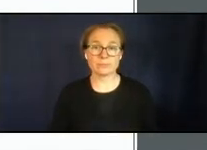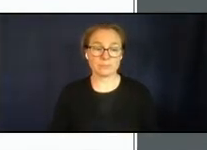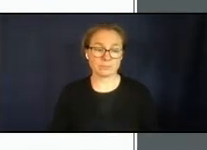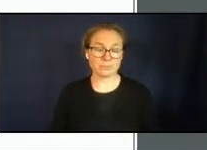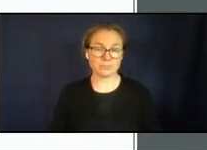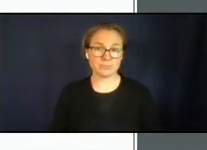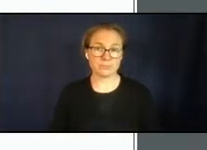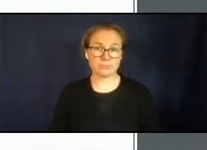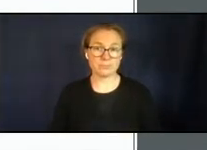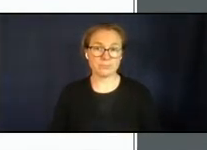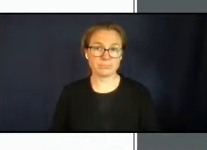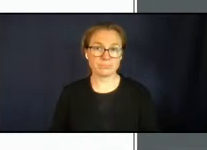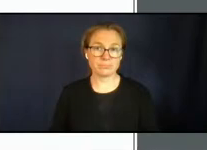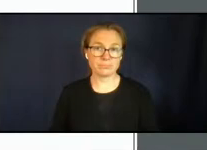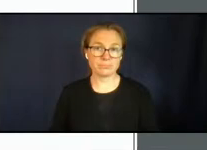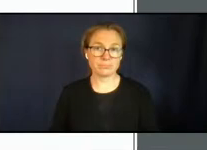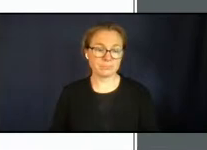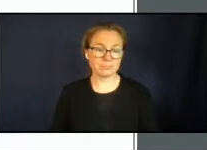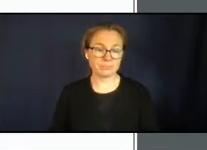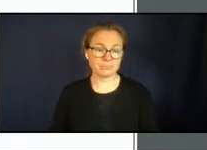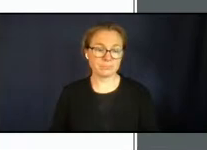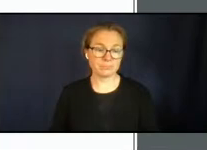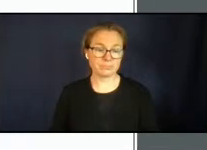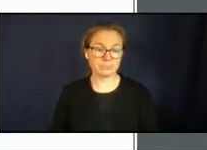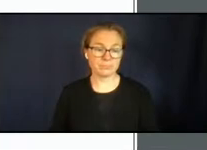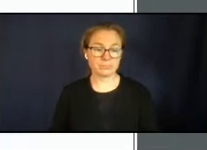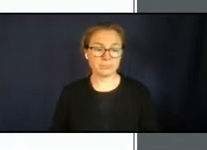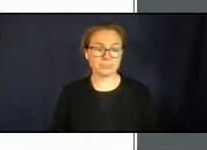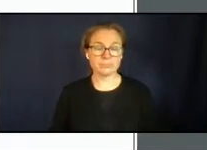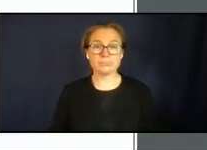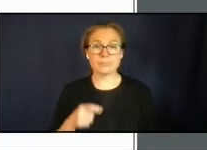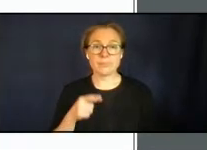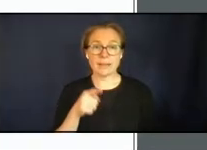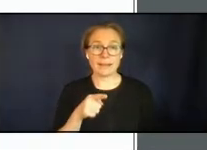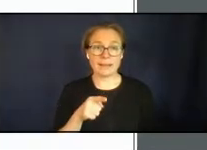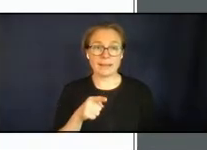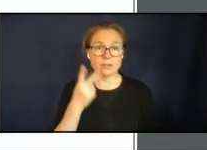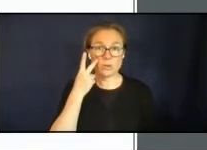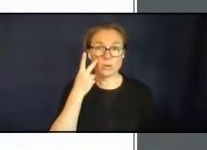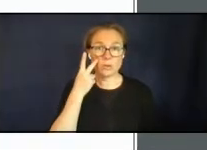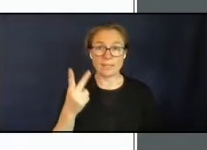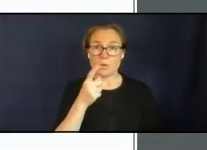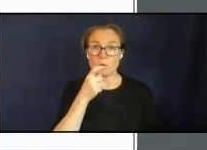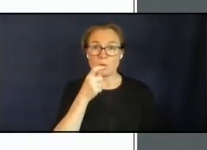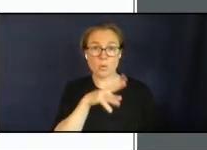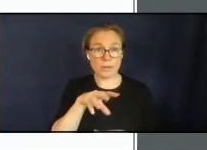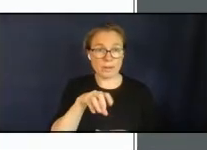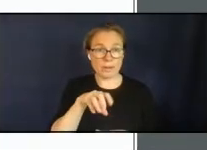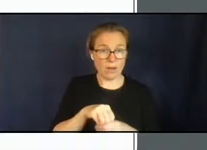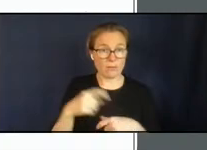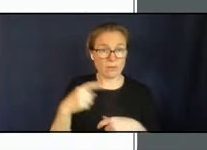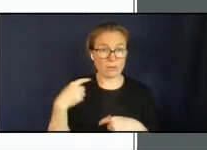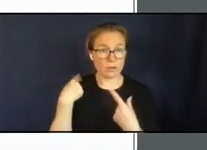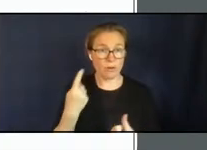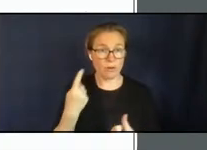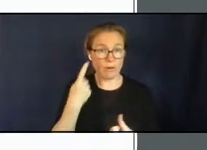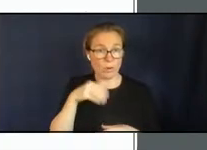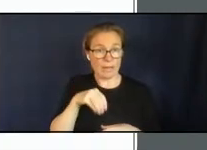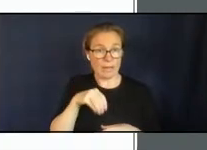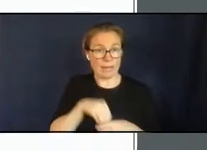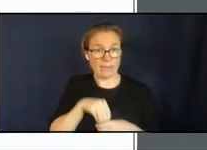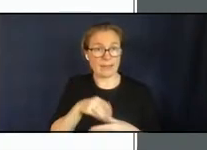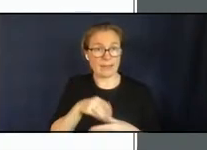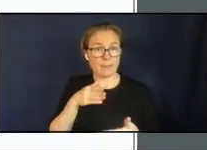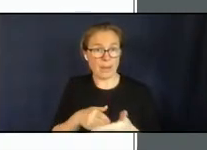This is the dashboard that we have demonstrating participation in the implicit bias for hiring managers